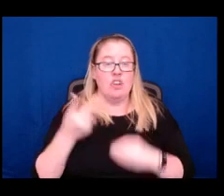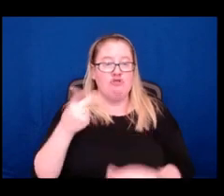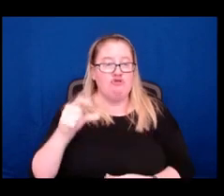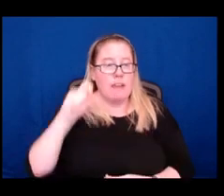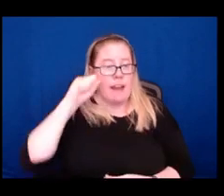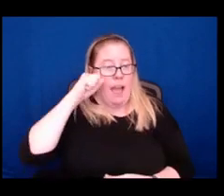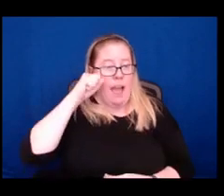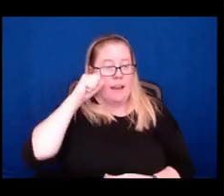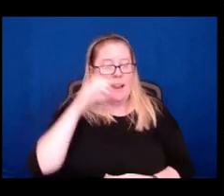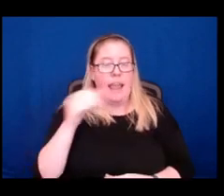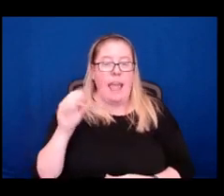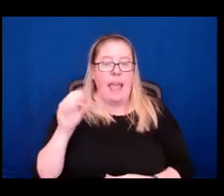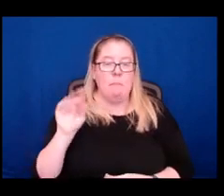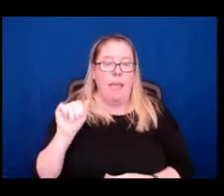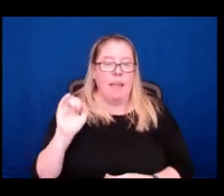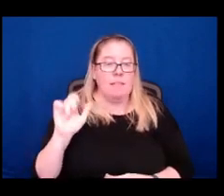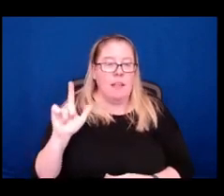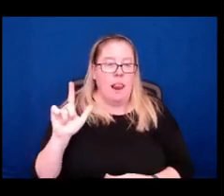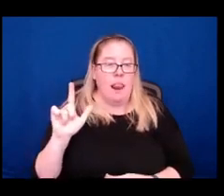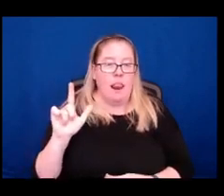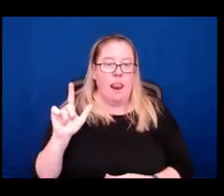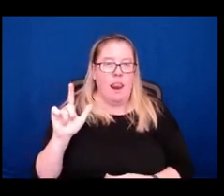So we'll do our basil next.